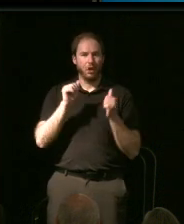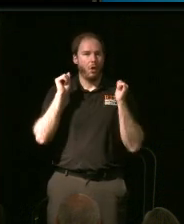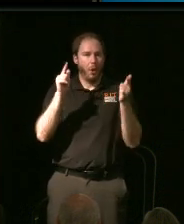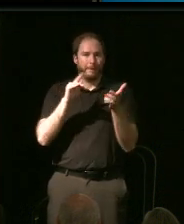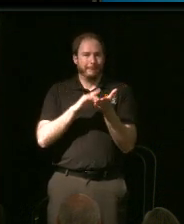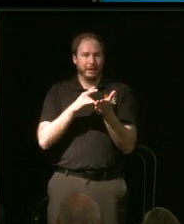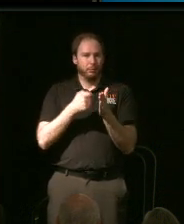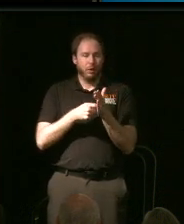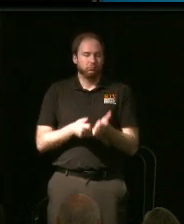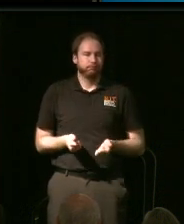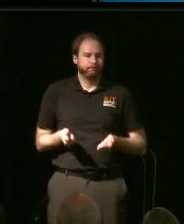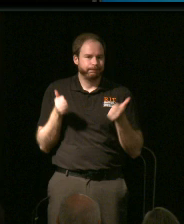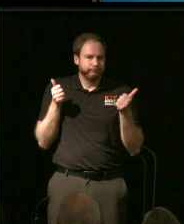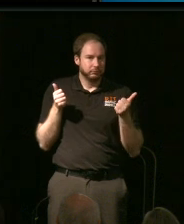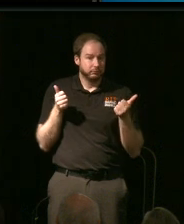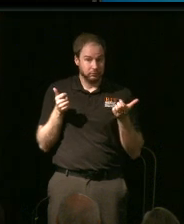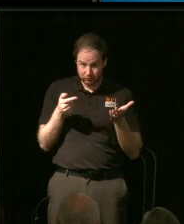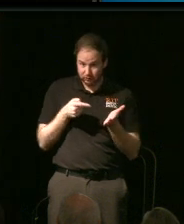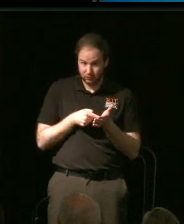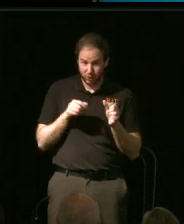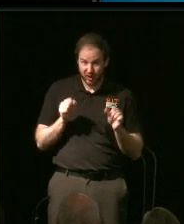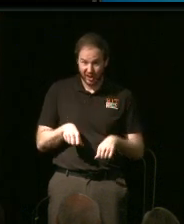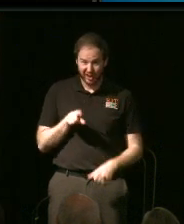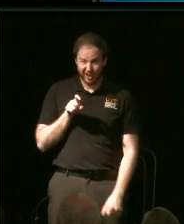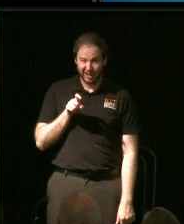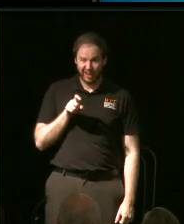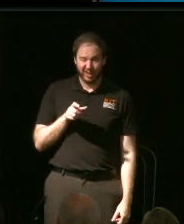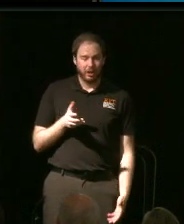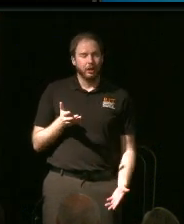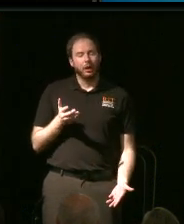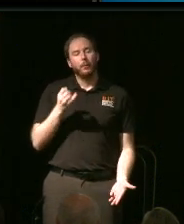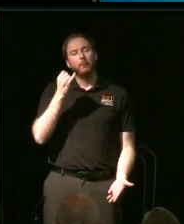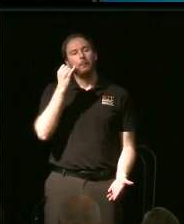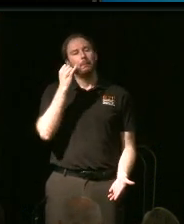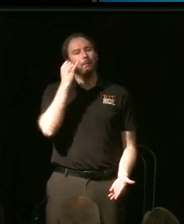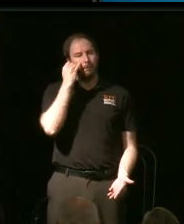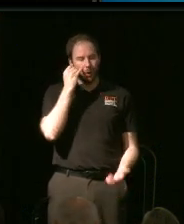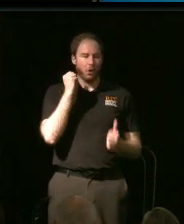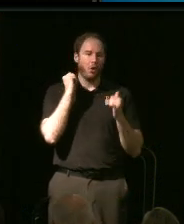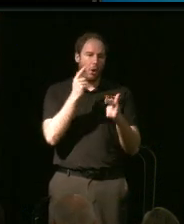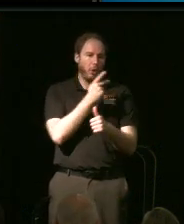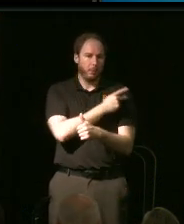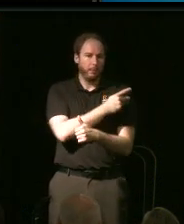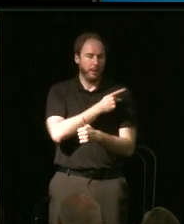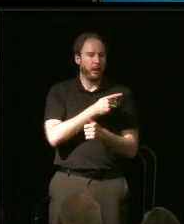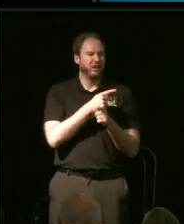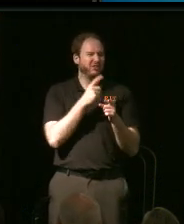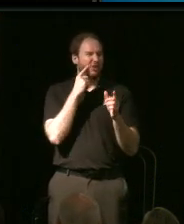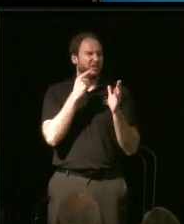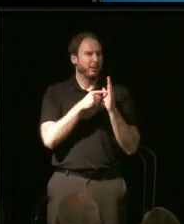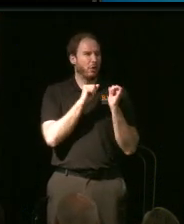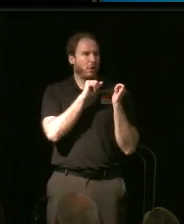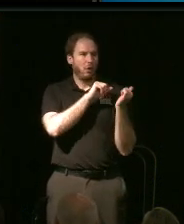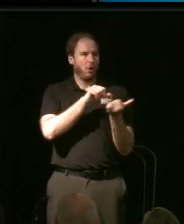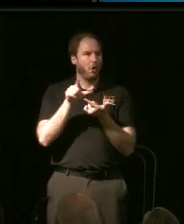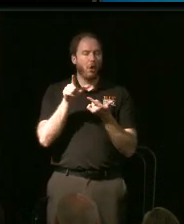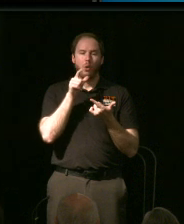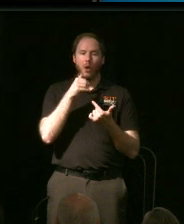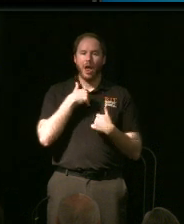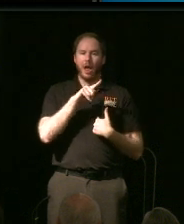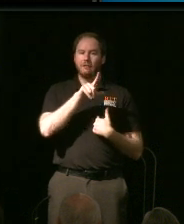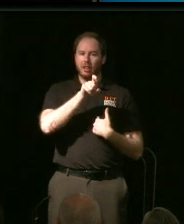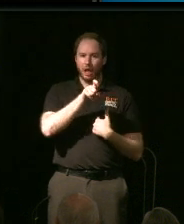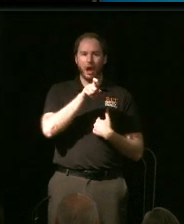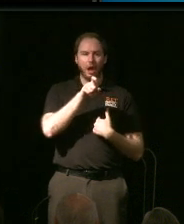up. And how are you going to afford that, right? Now, supposedly, every patient who's gotten Luxturna, and just about everybody in the country who's eligible has